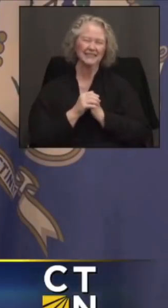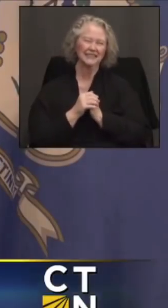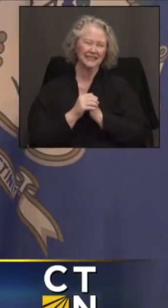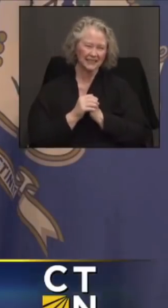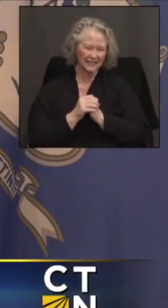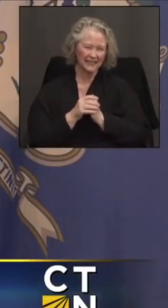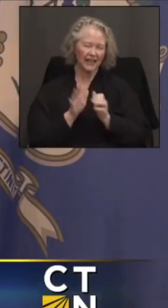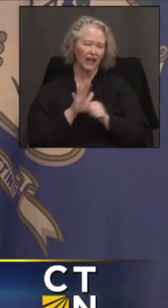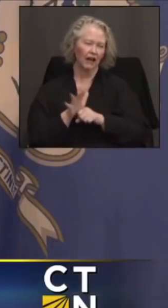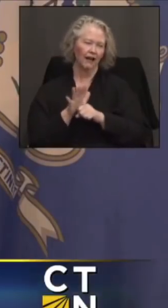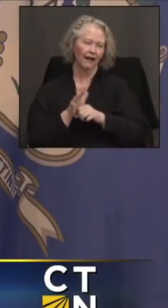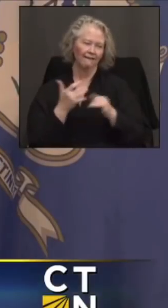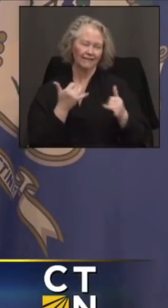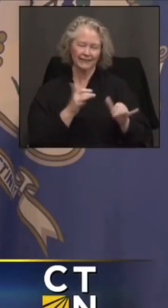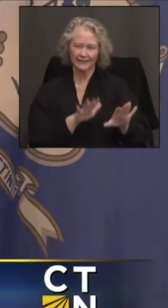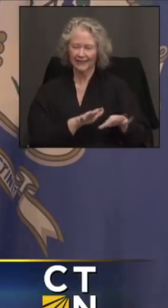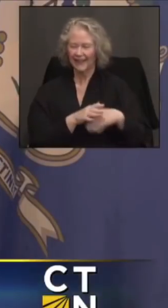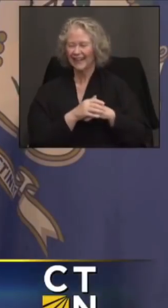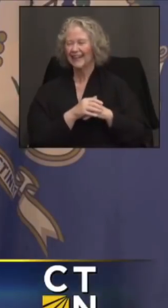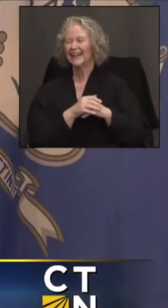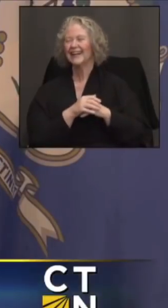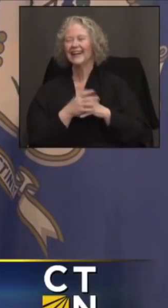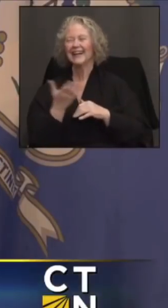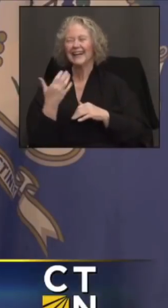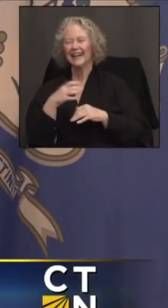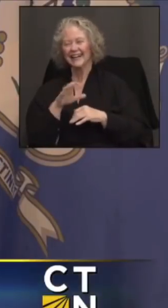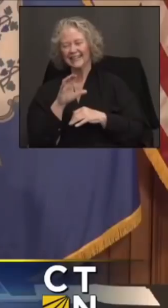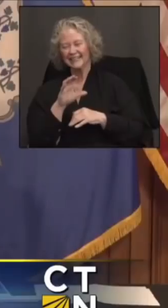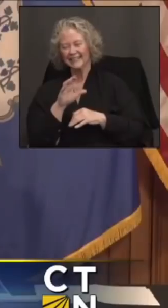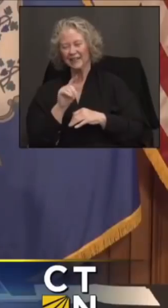Enough of that. CT News Junkie.